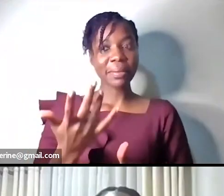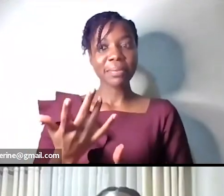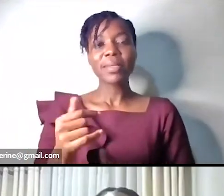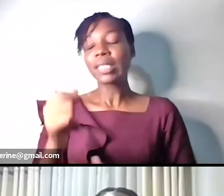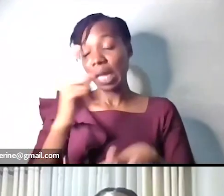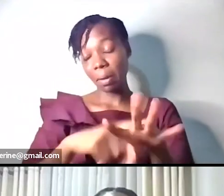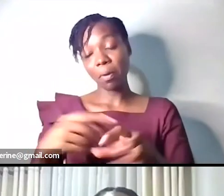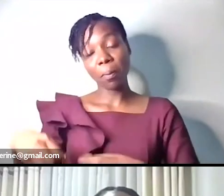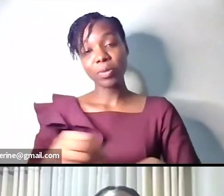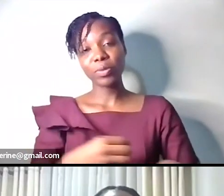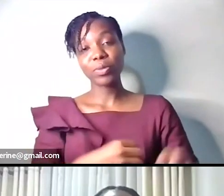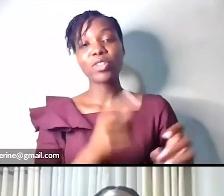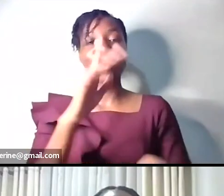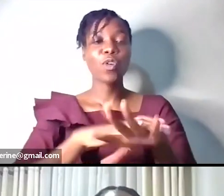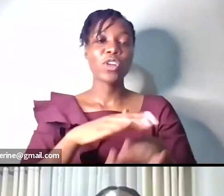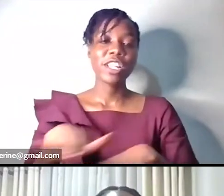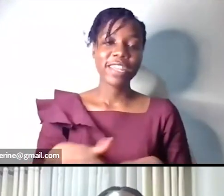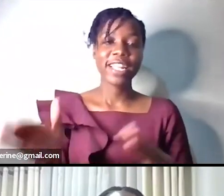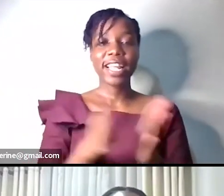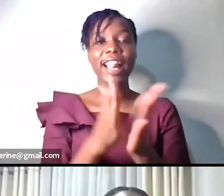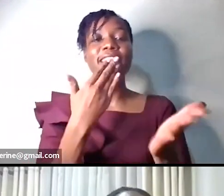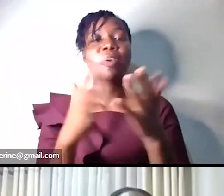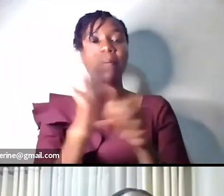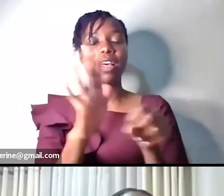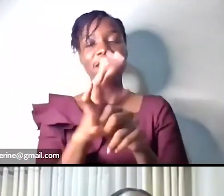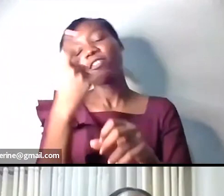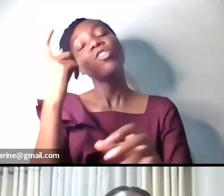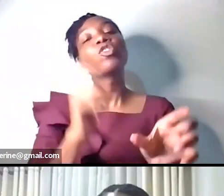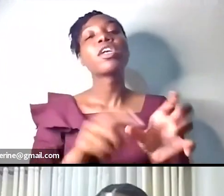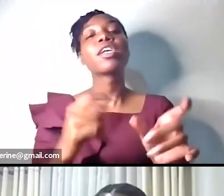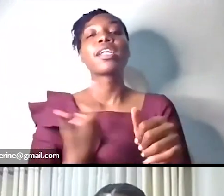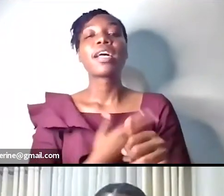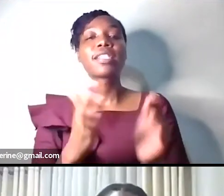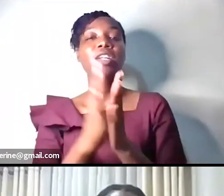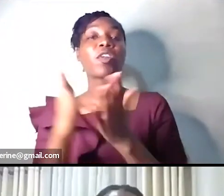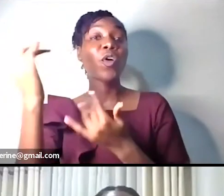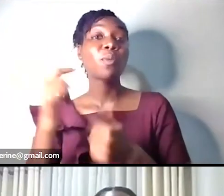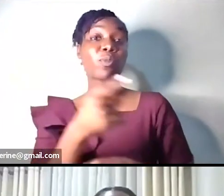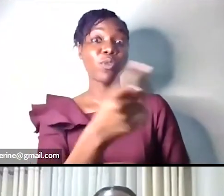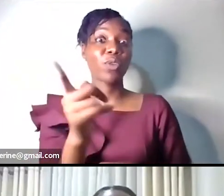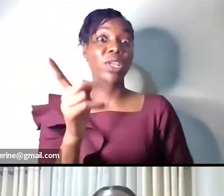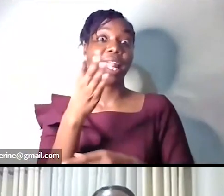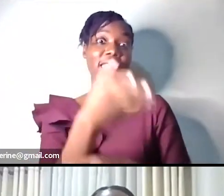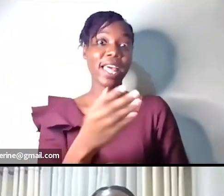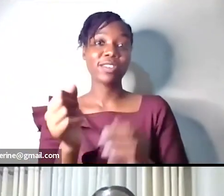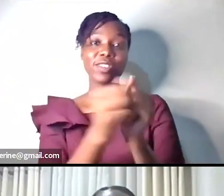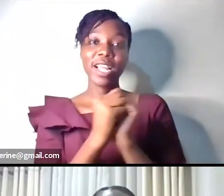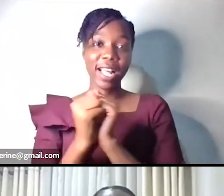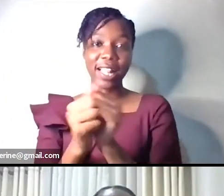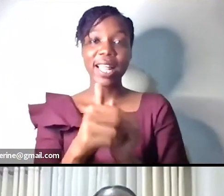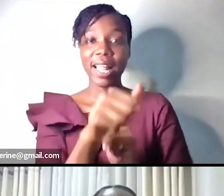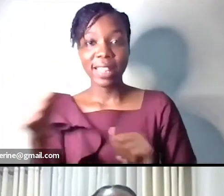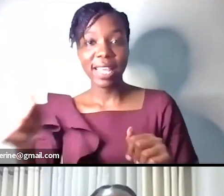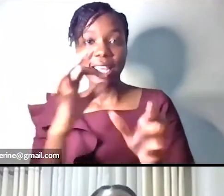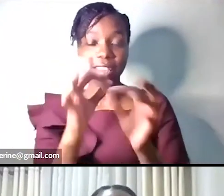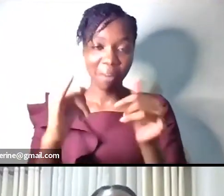evening, ladies and gentlemen, and thank you very much for joining us. I hope you're here with your significant others if you're married. I hope you carried